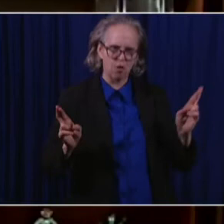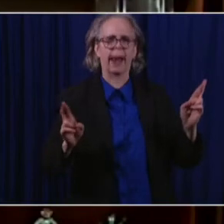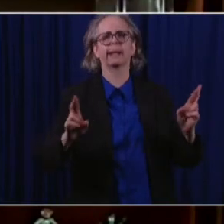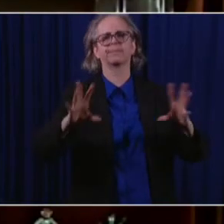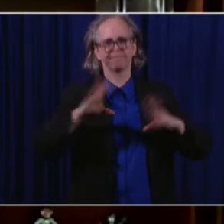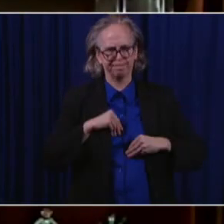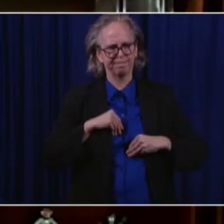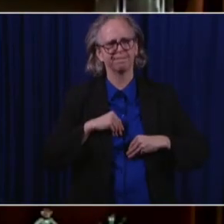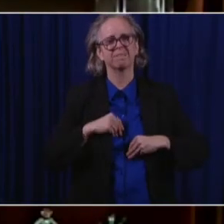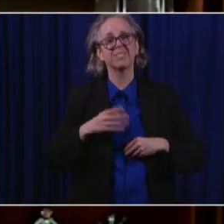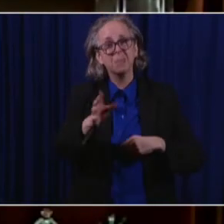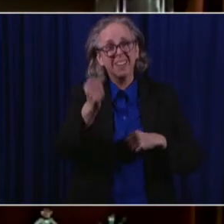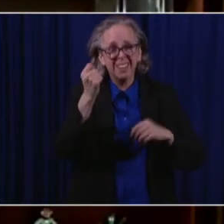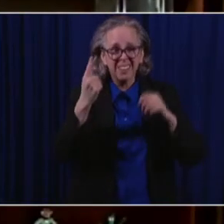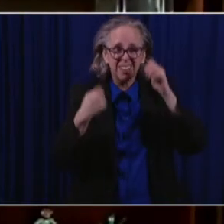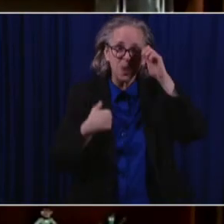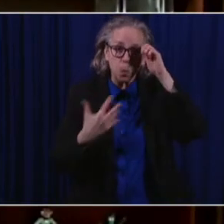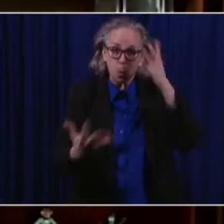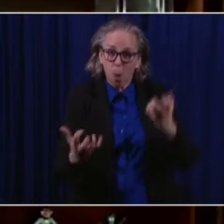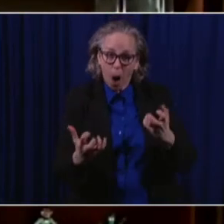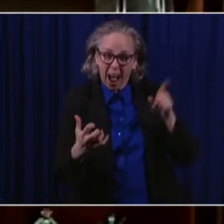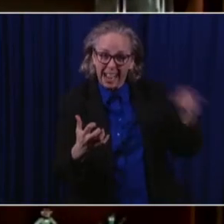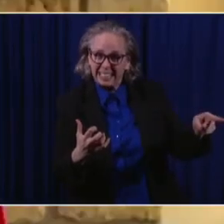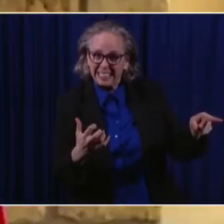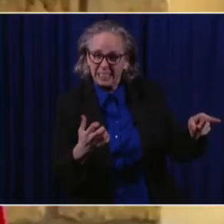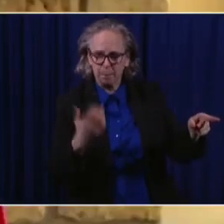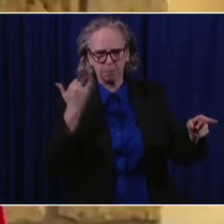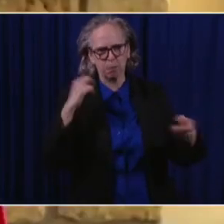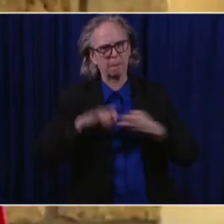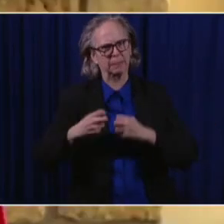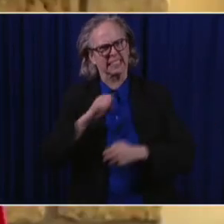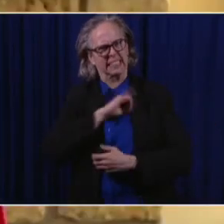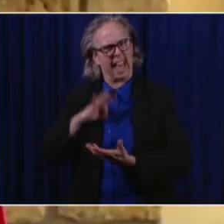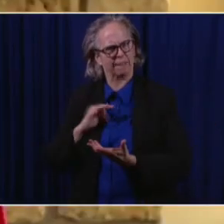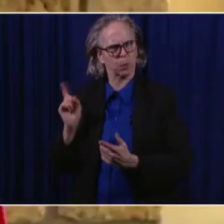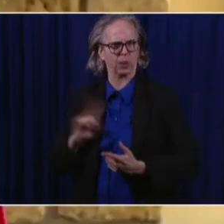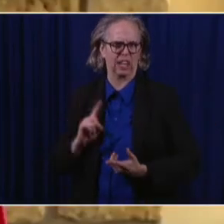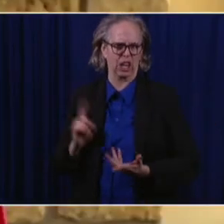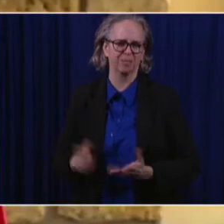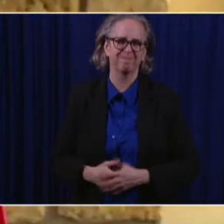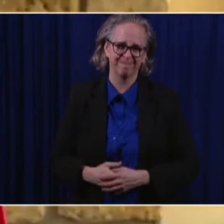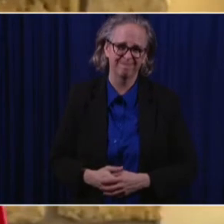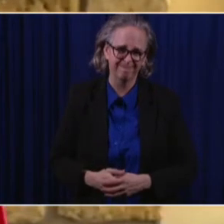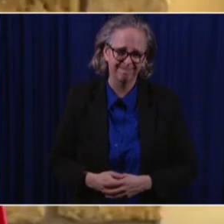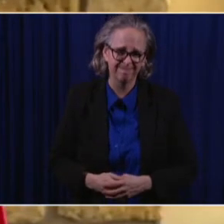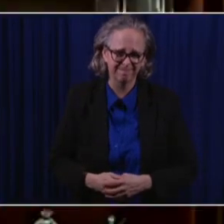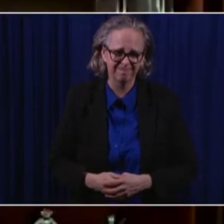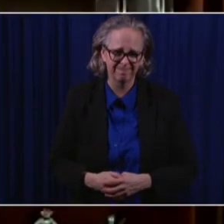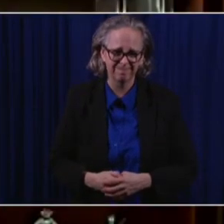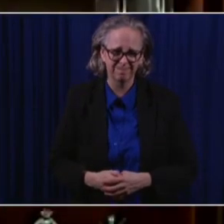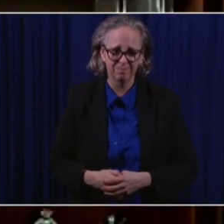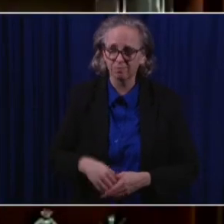be in particularly dire straits. Good. Rhonda? Lima?